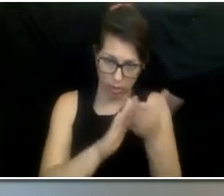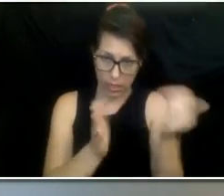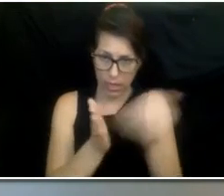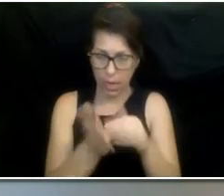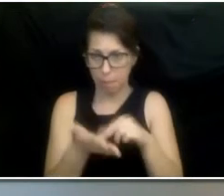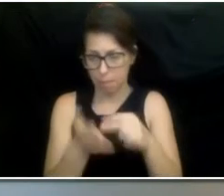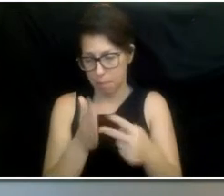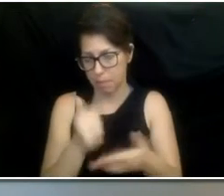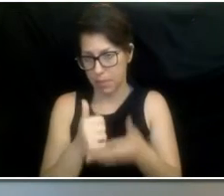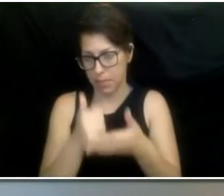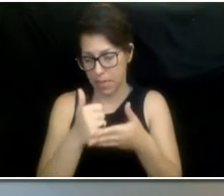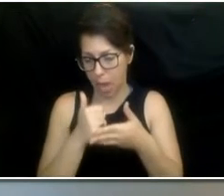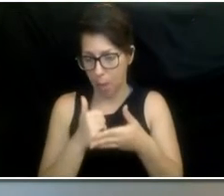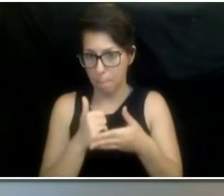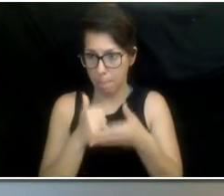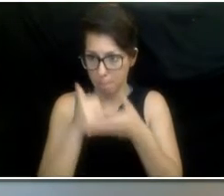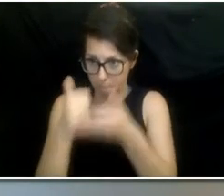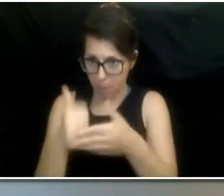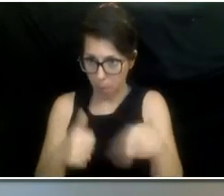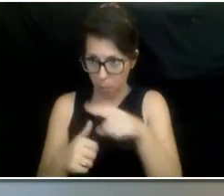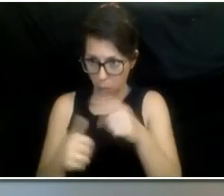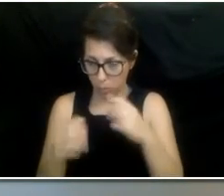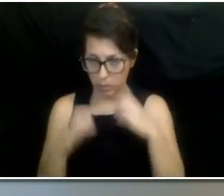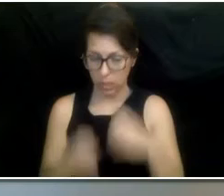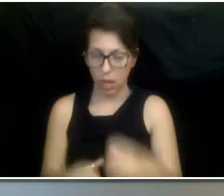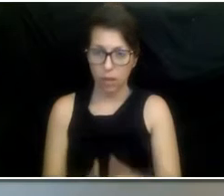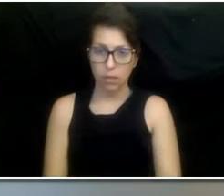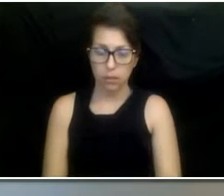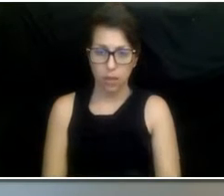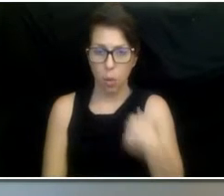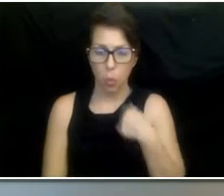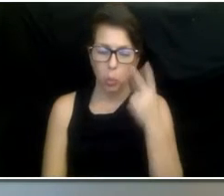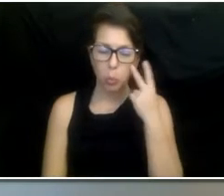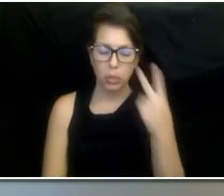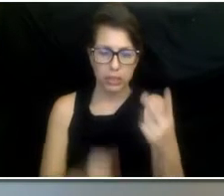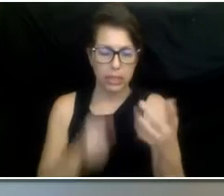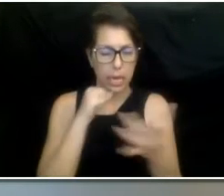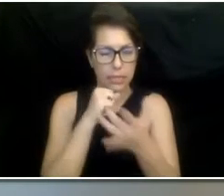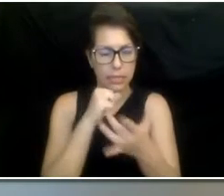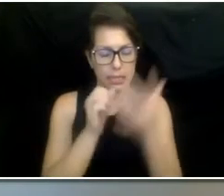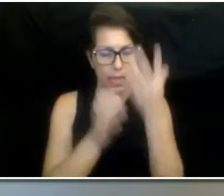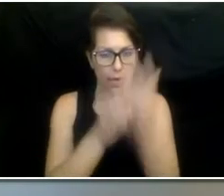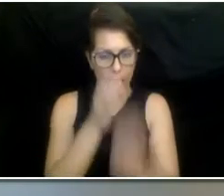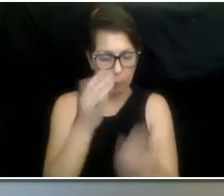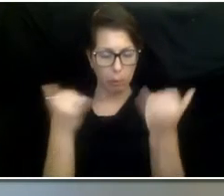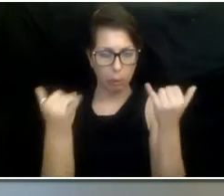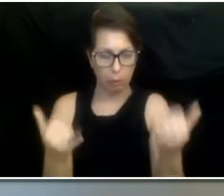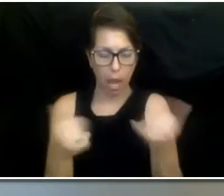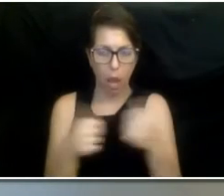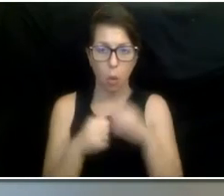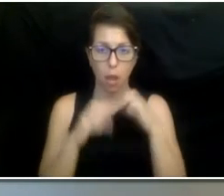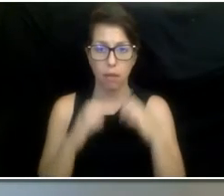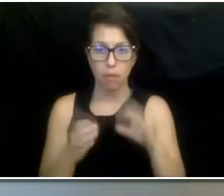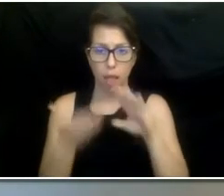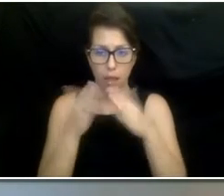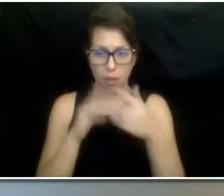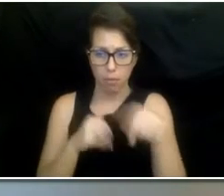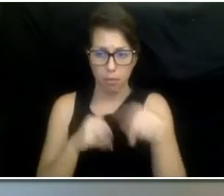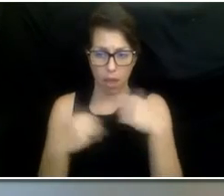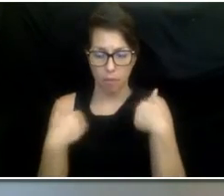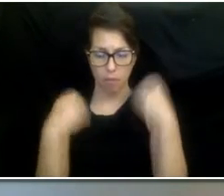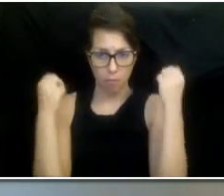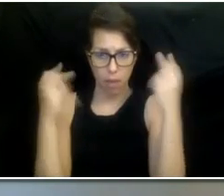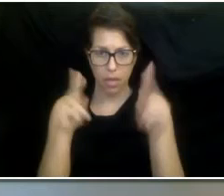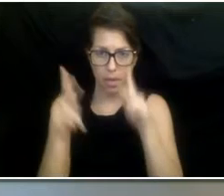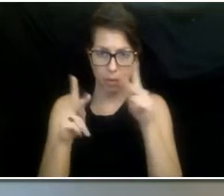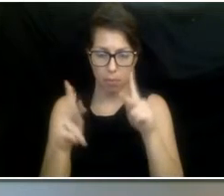technology those without smartphones and internet service are not able to search the web for search for services or to make calls even